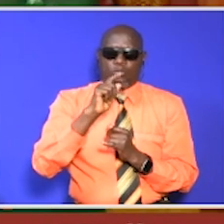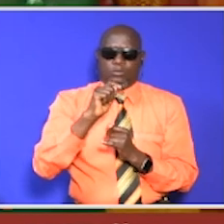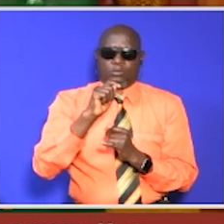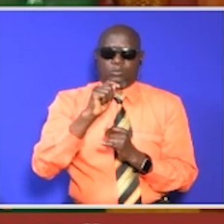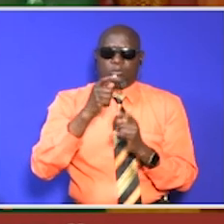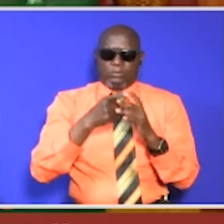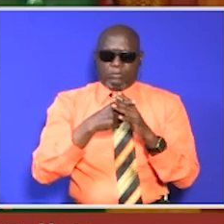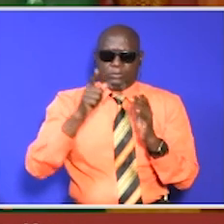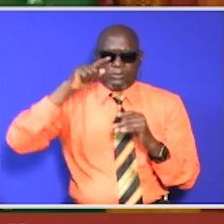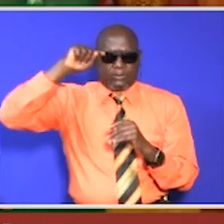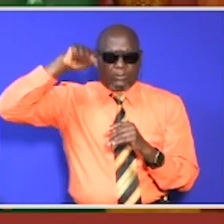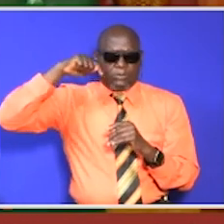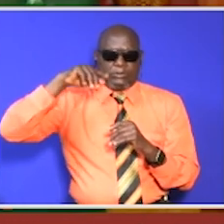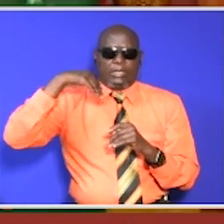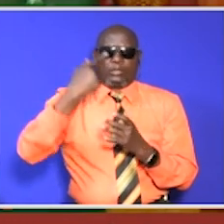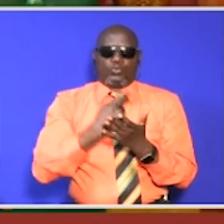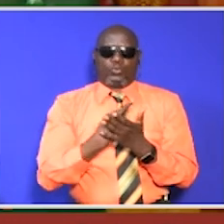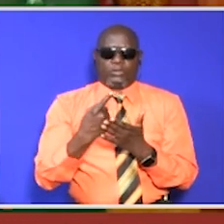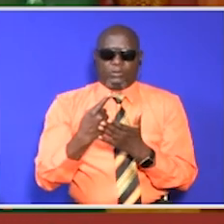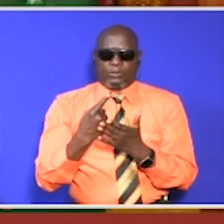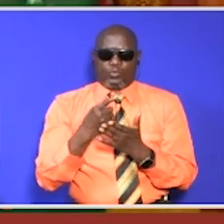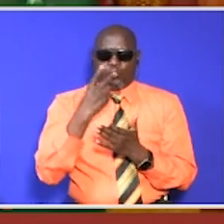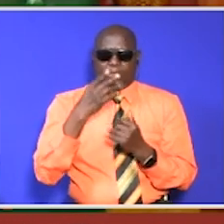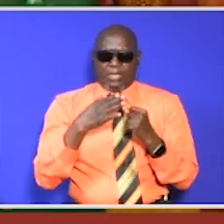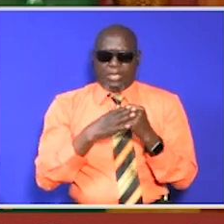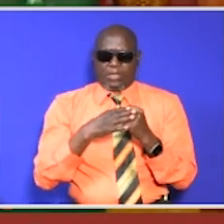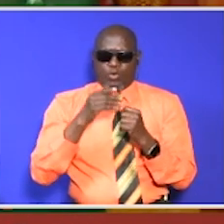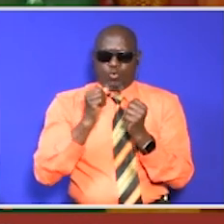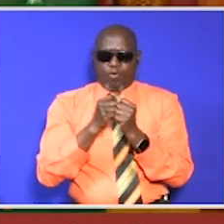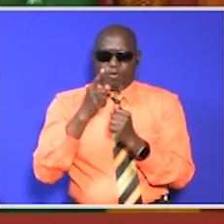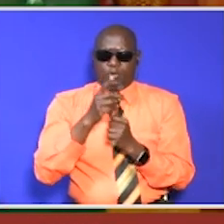scheduled to graduate next week on the 29th of November, 2024.